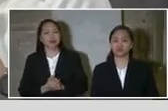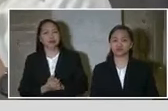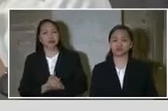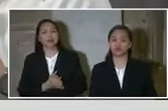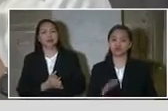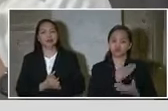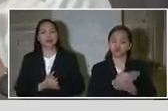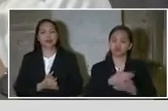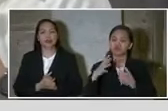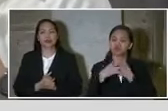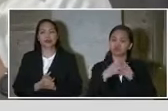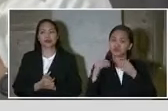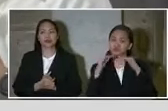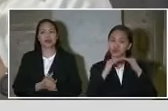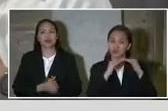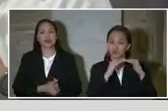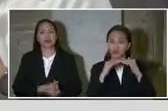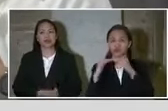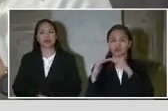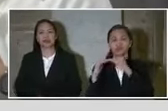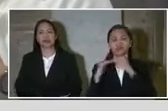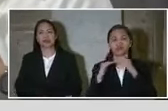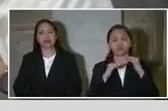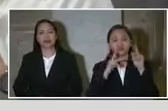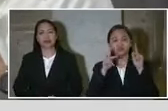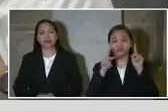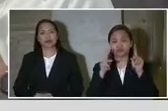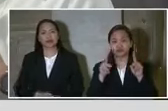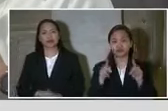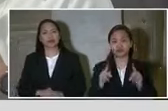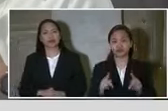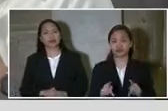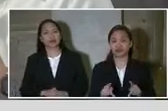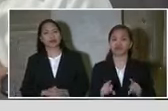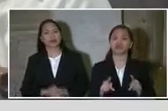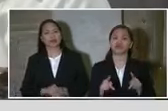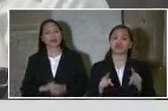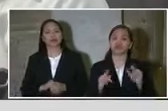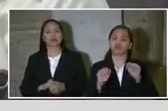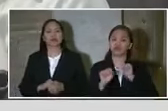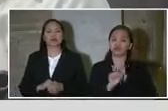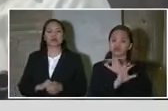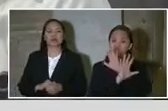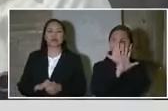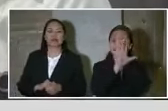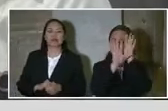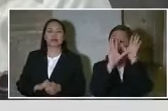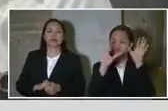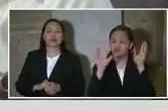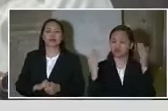upright. The just man is a light in the